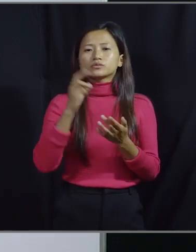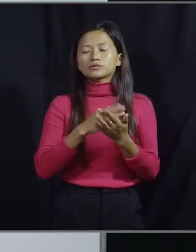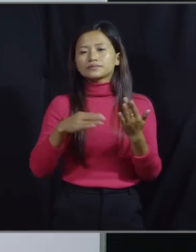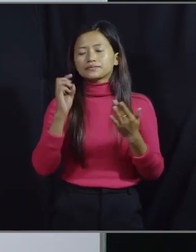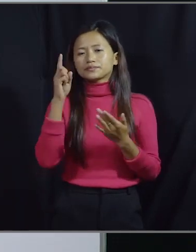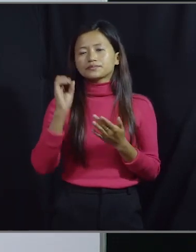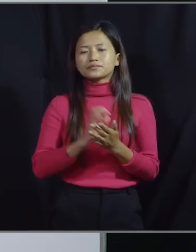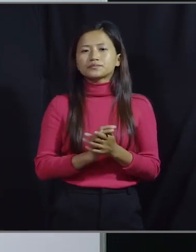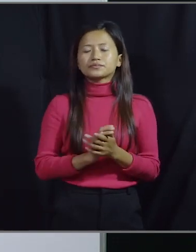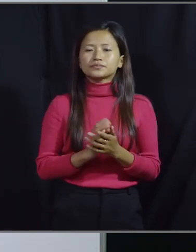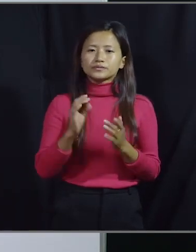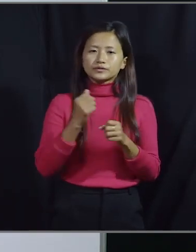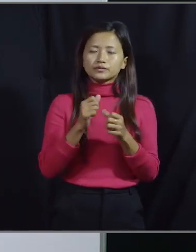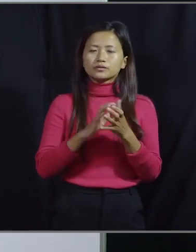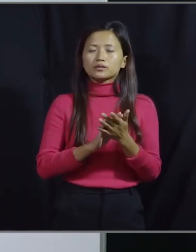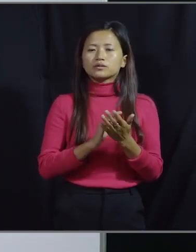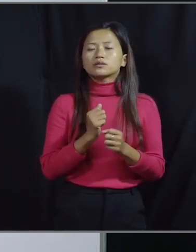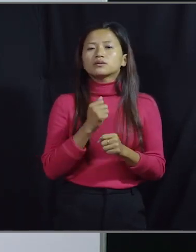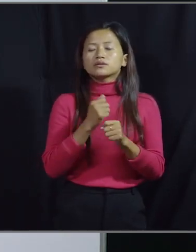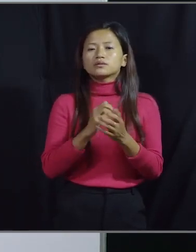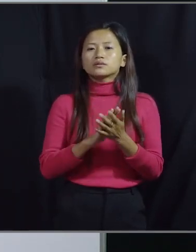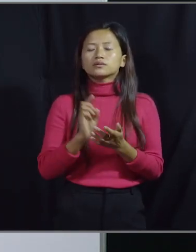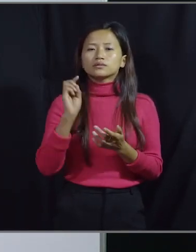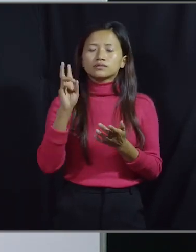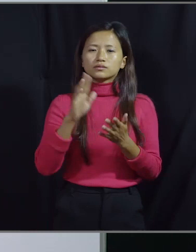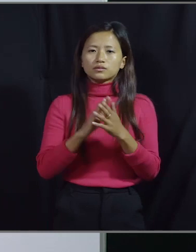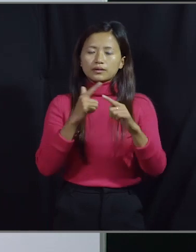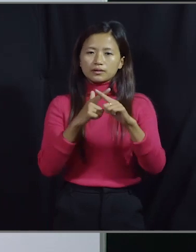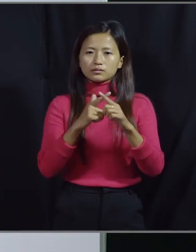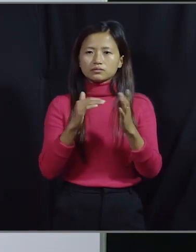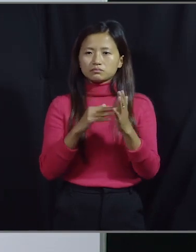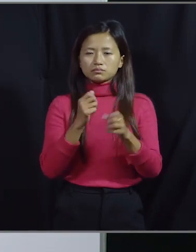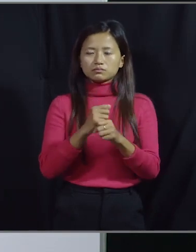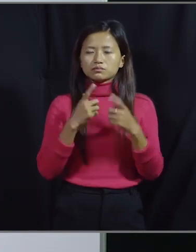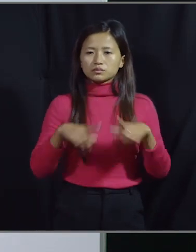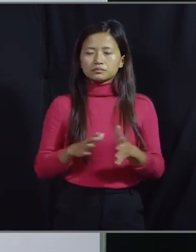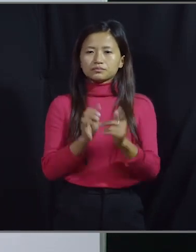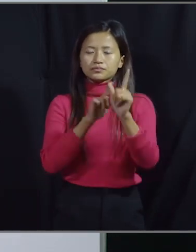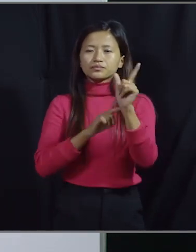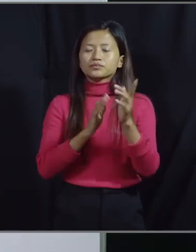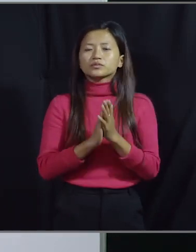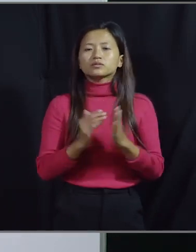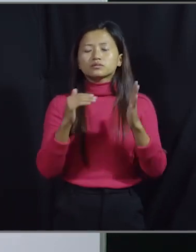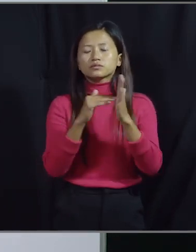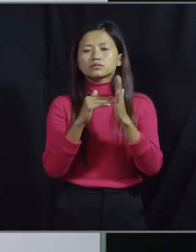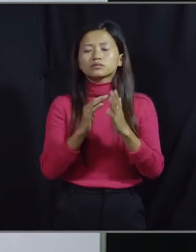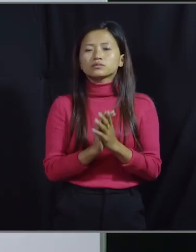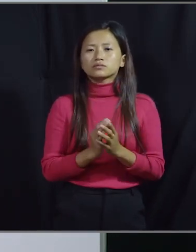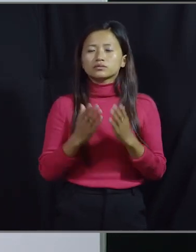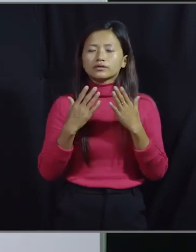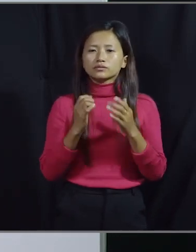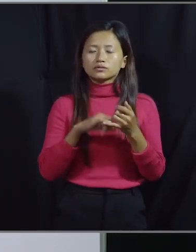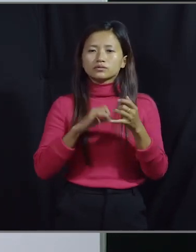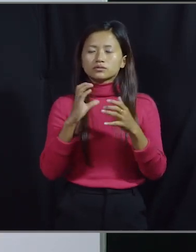gain 3 by then was gained by X. There is no gain and loss by Y. So Z also has